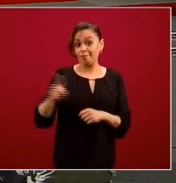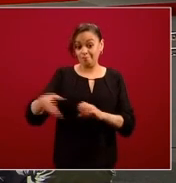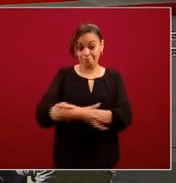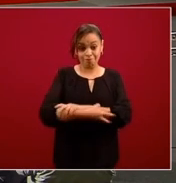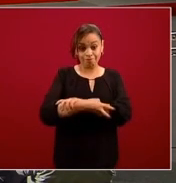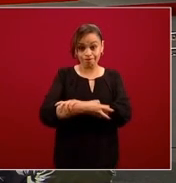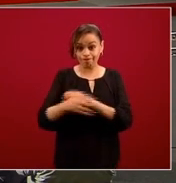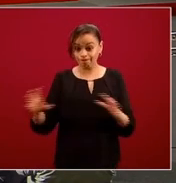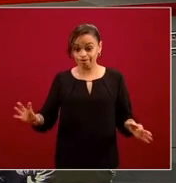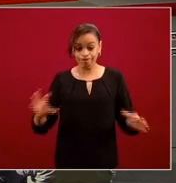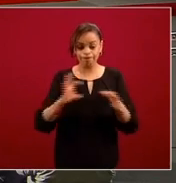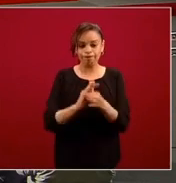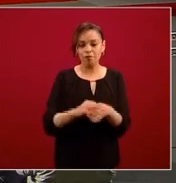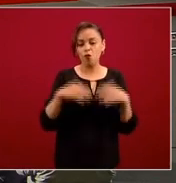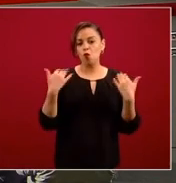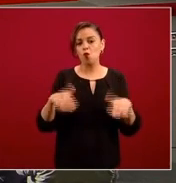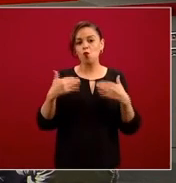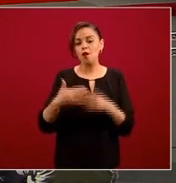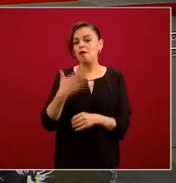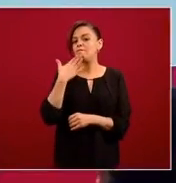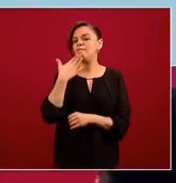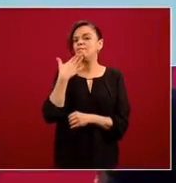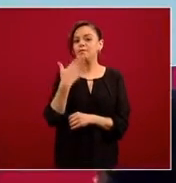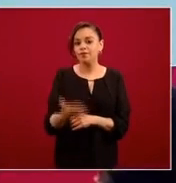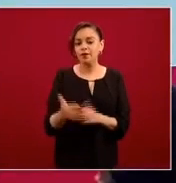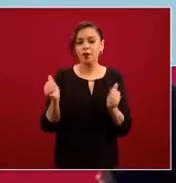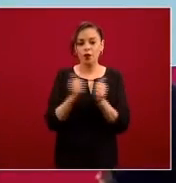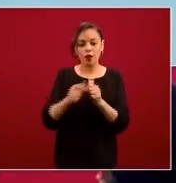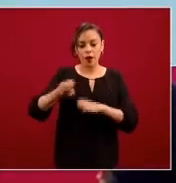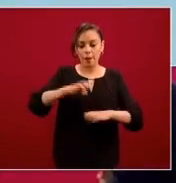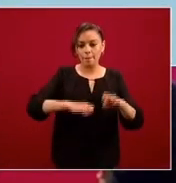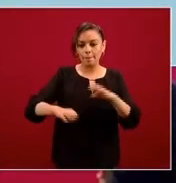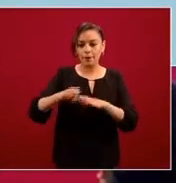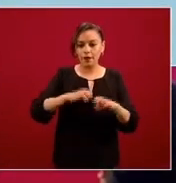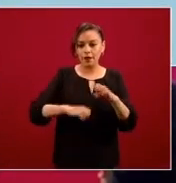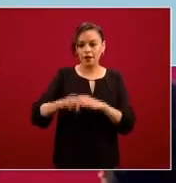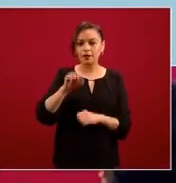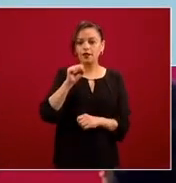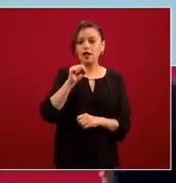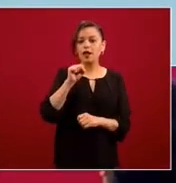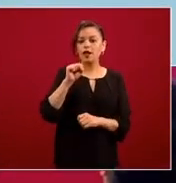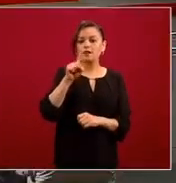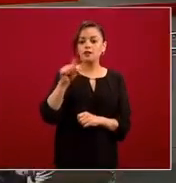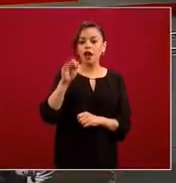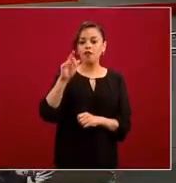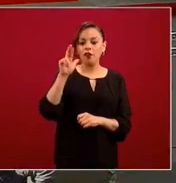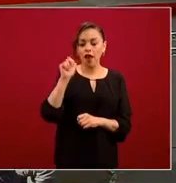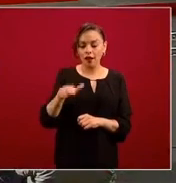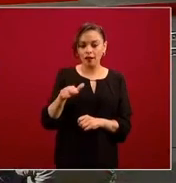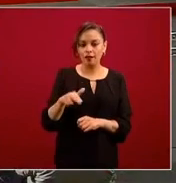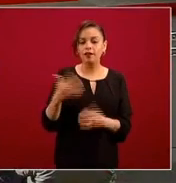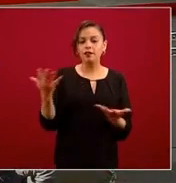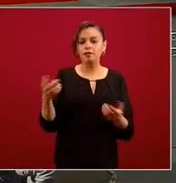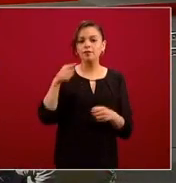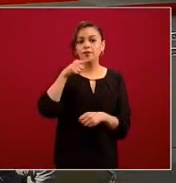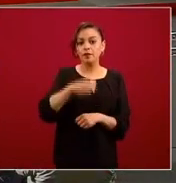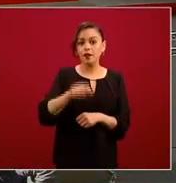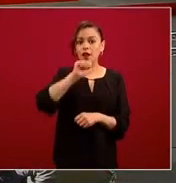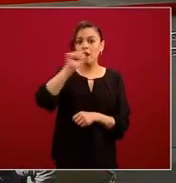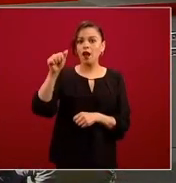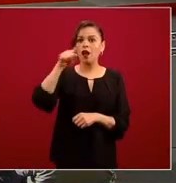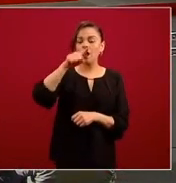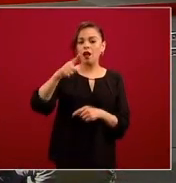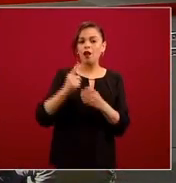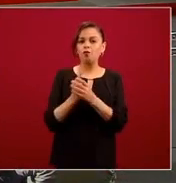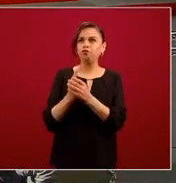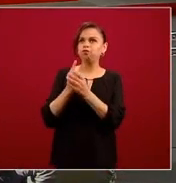But this is looking very positive. Now, Grupo Safran has also been working on this.